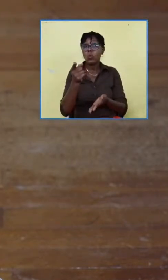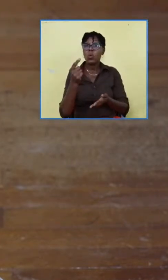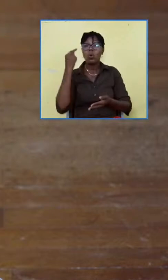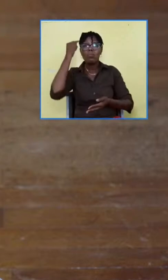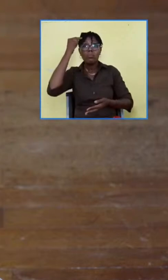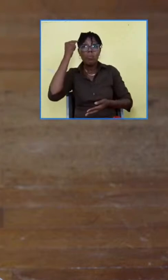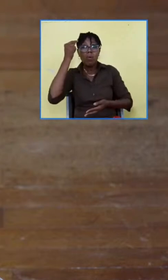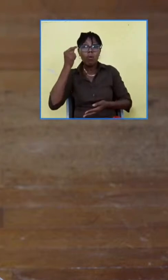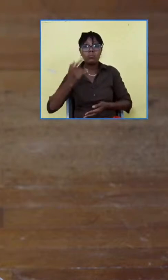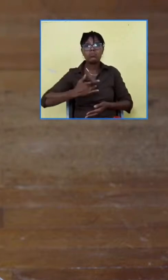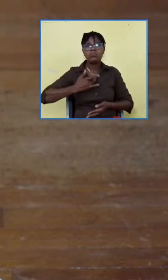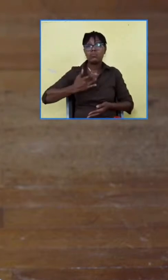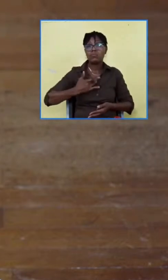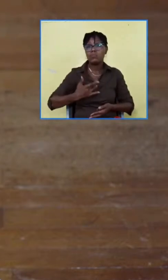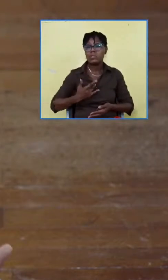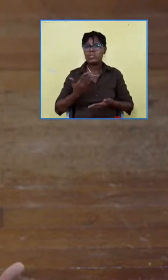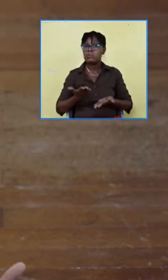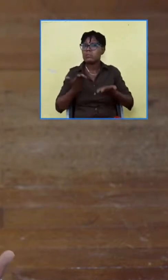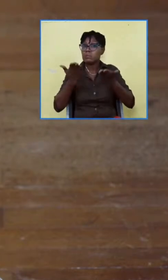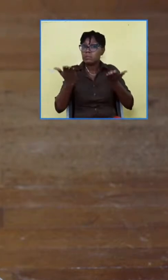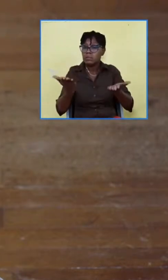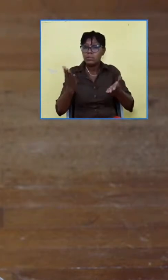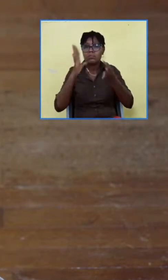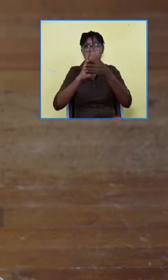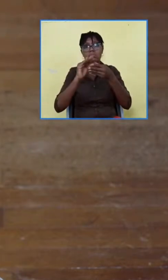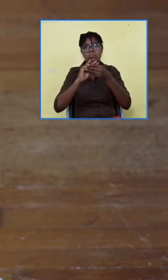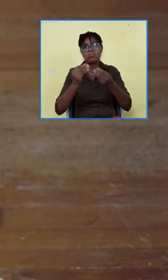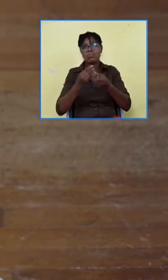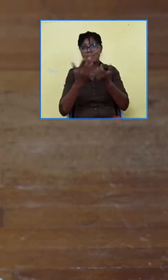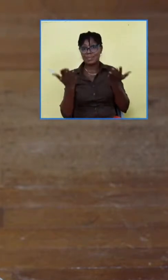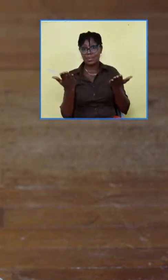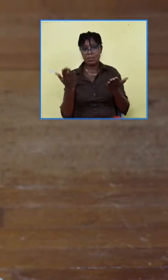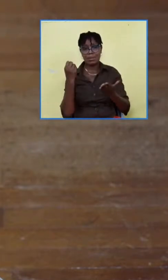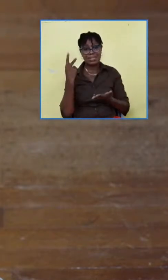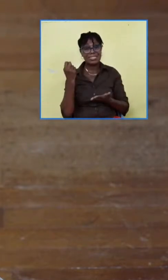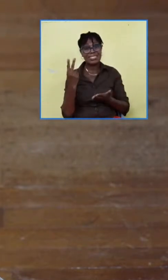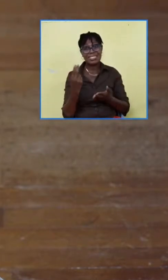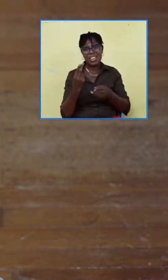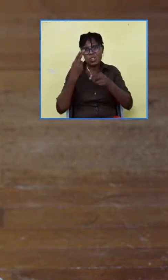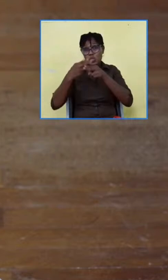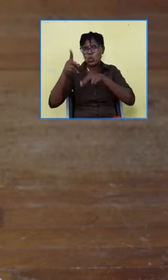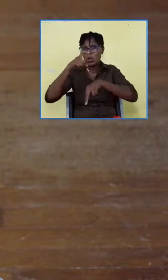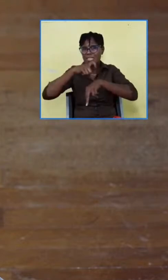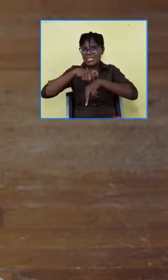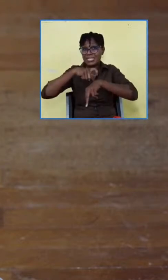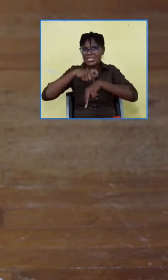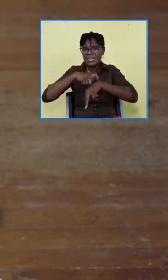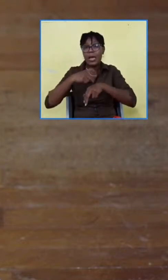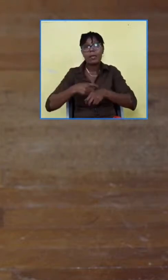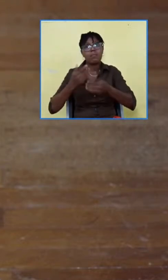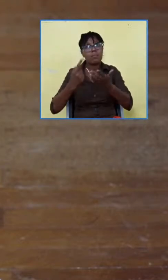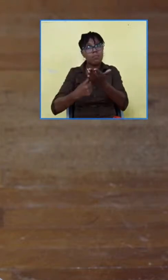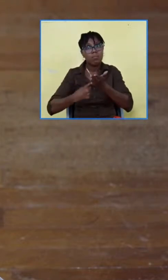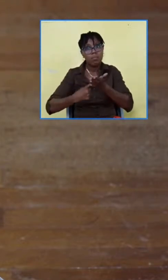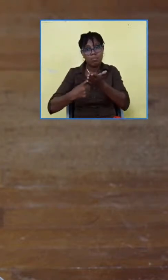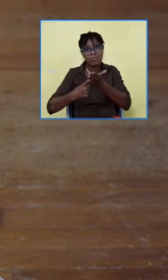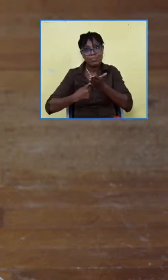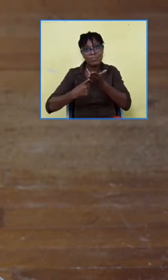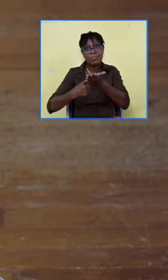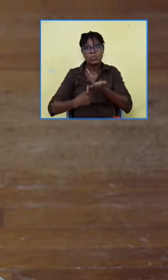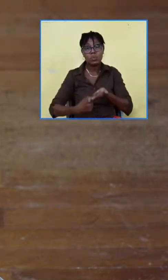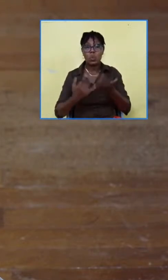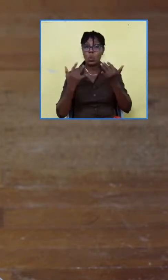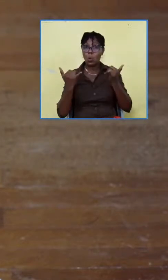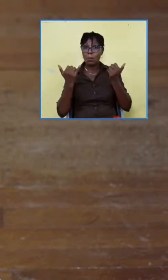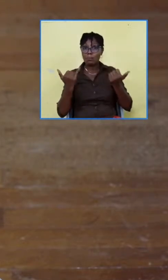short window in which we have to have consultations and get feedback from stakeholders and individuals. Hopefully we can have a